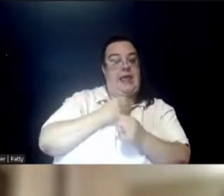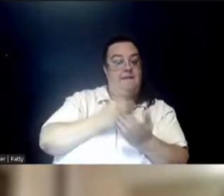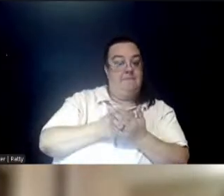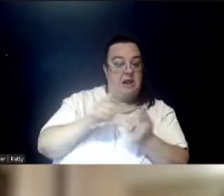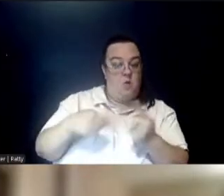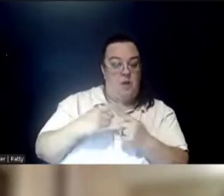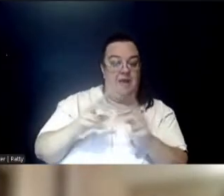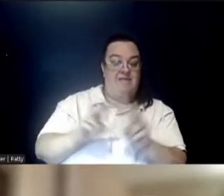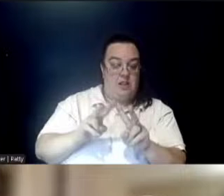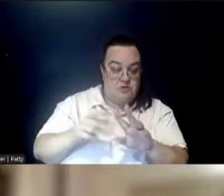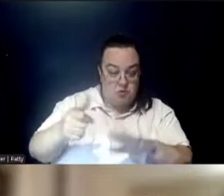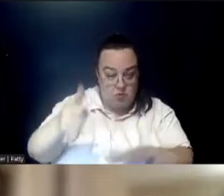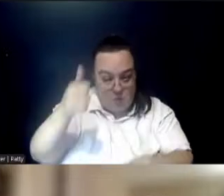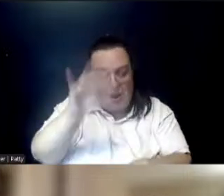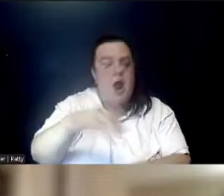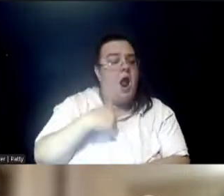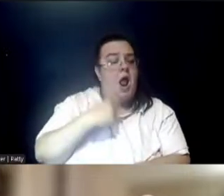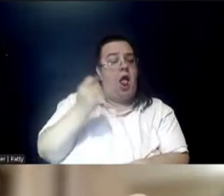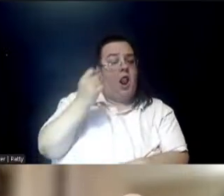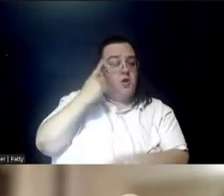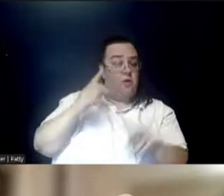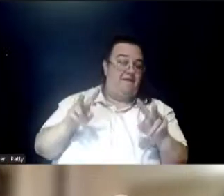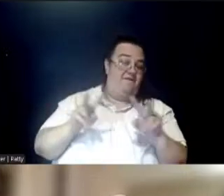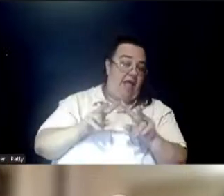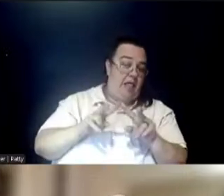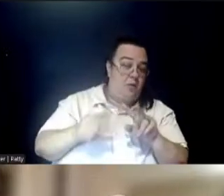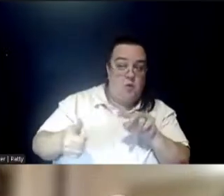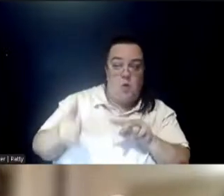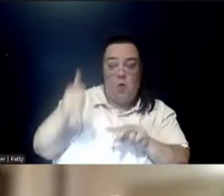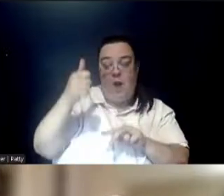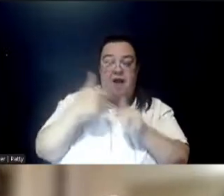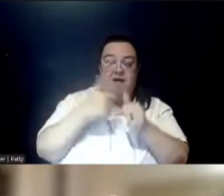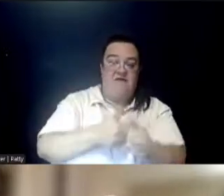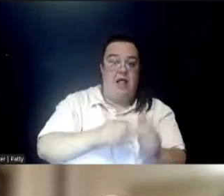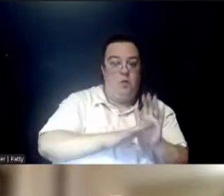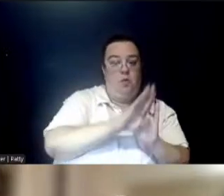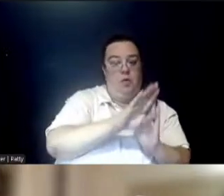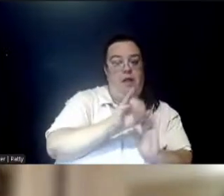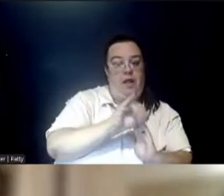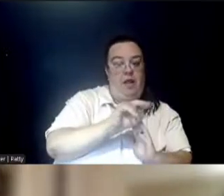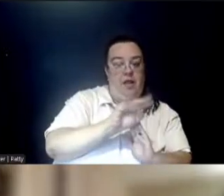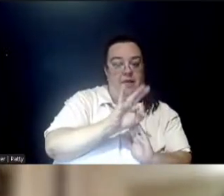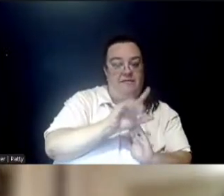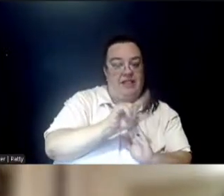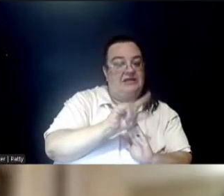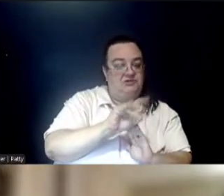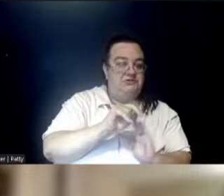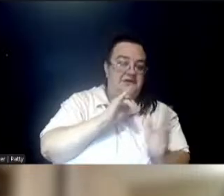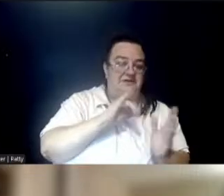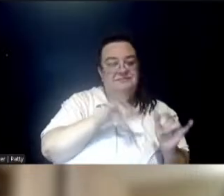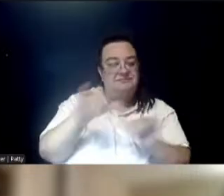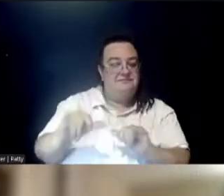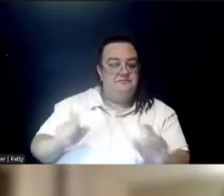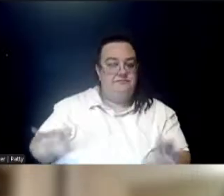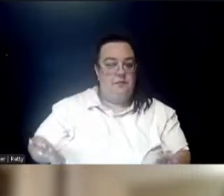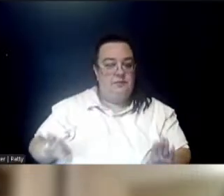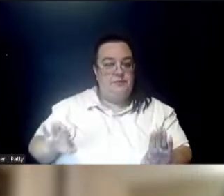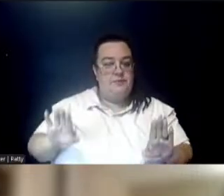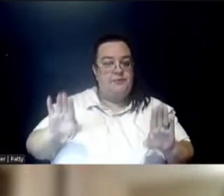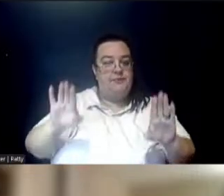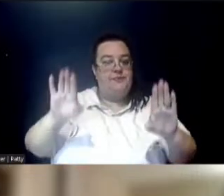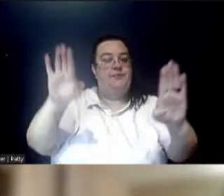understand valuations go up kind of with inflation and our costs go up kind of with inflation. But I would hope that